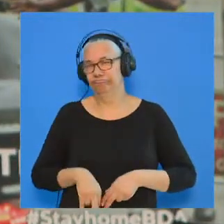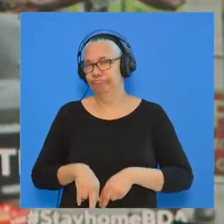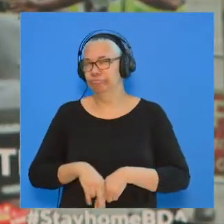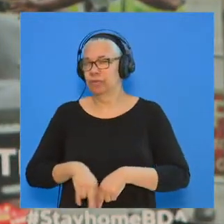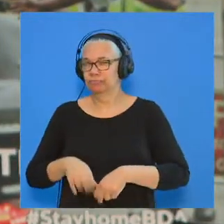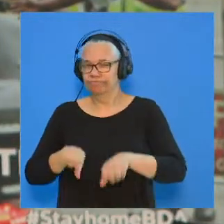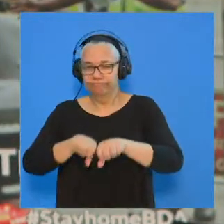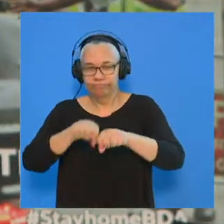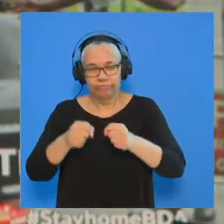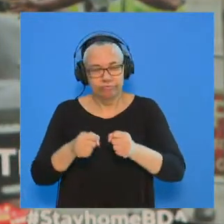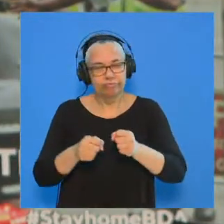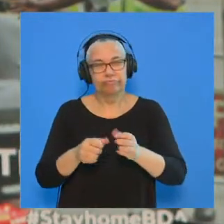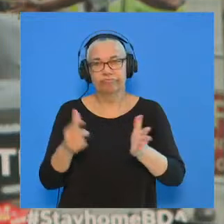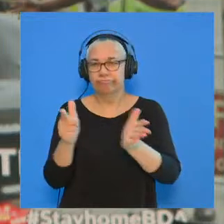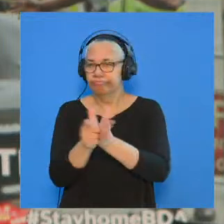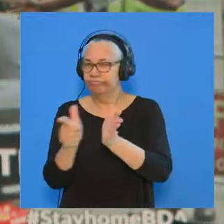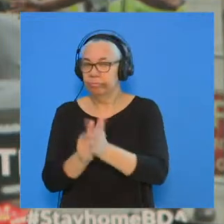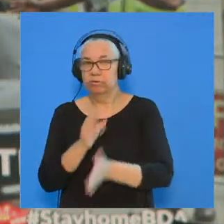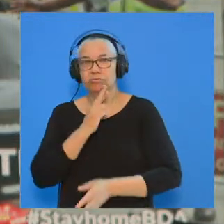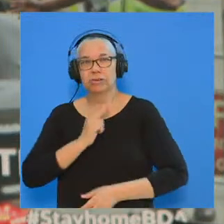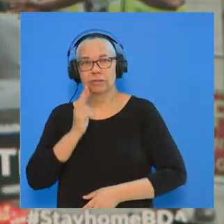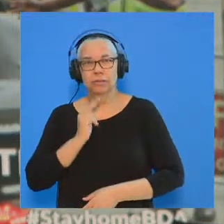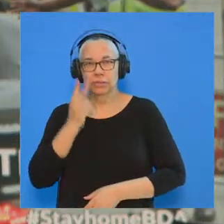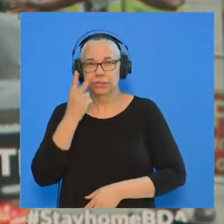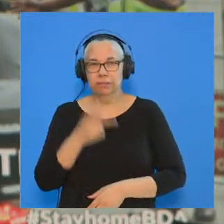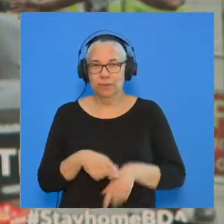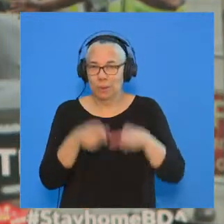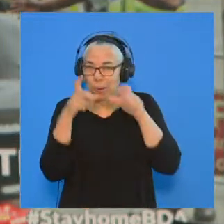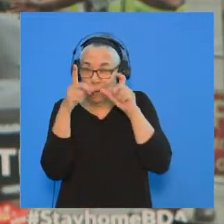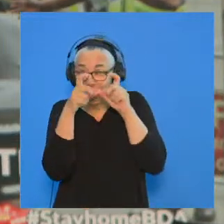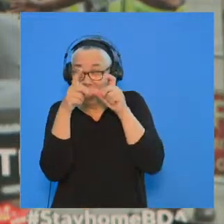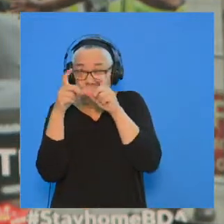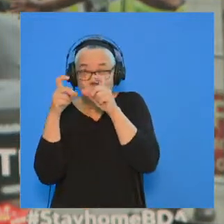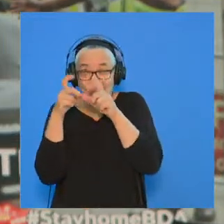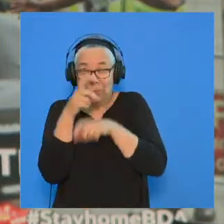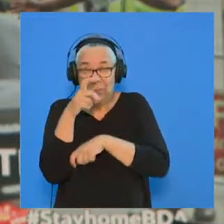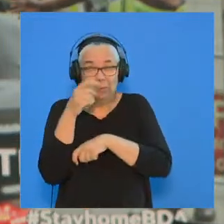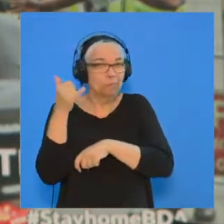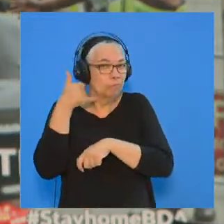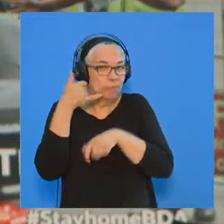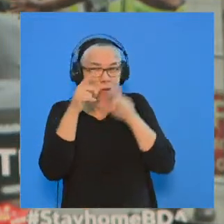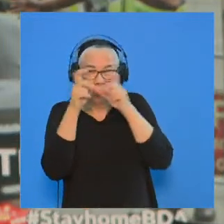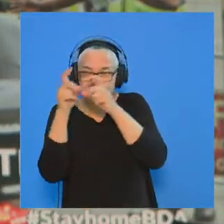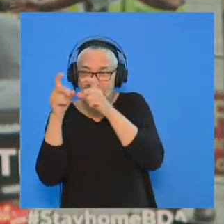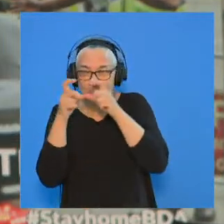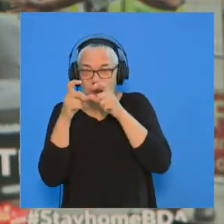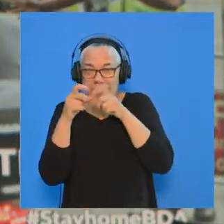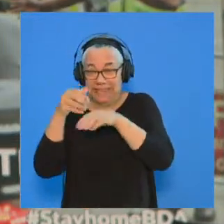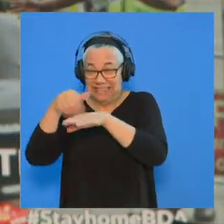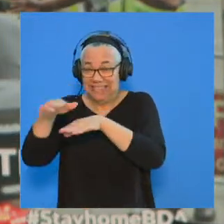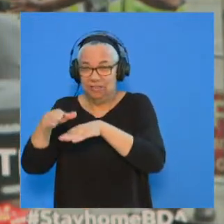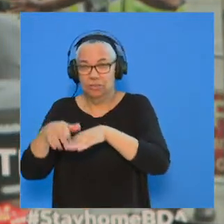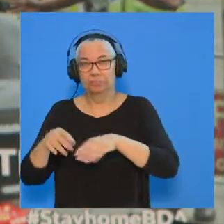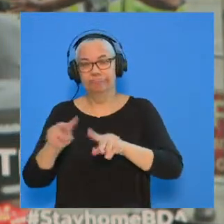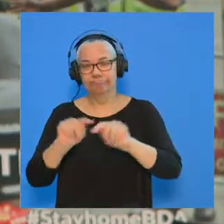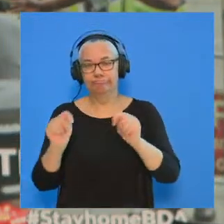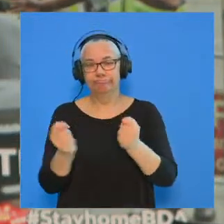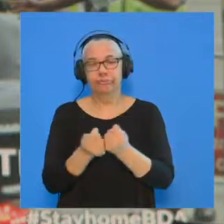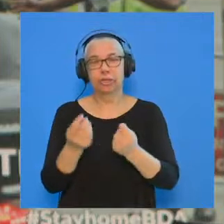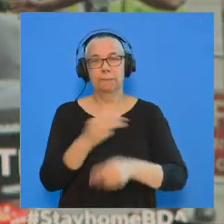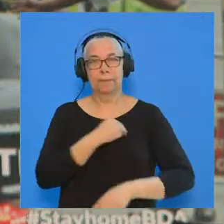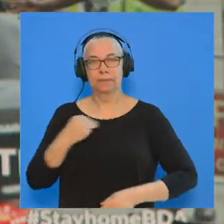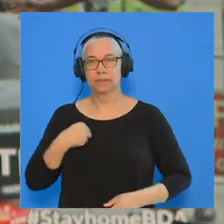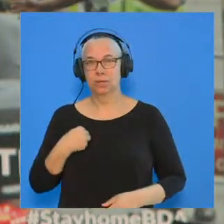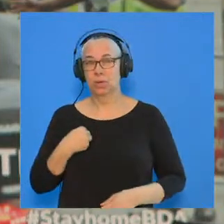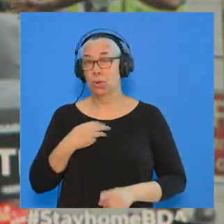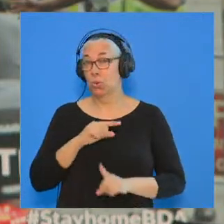can guarantee that the pictures are going into the Bermuda Police Service and coming into members on our team. And when the matters are dealt with, people are very